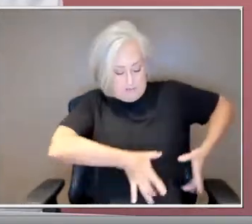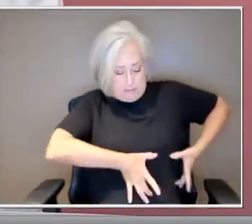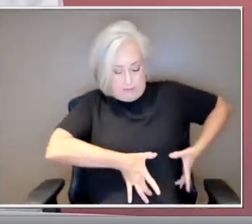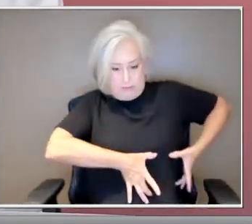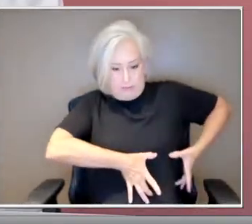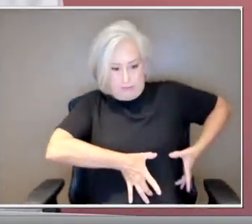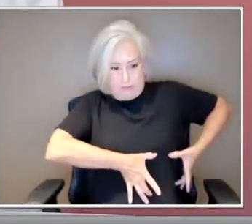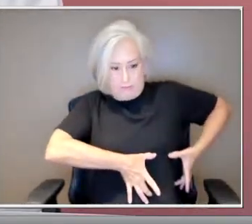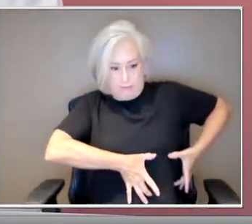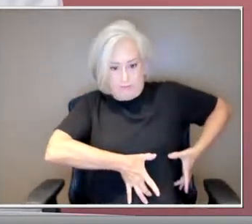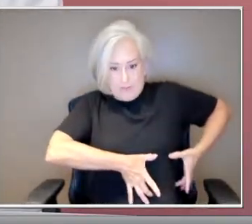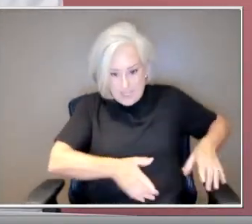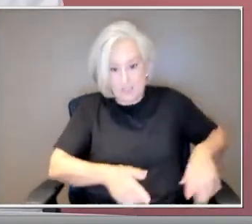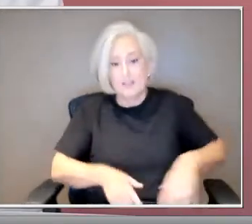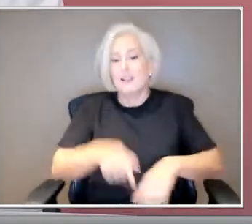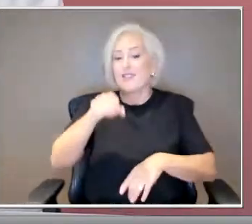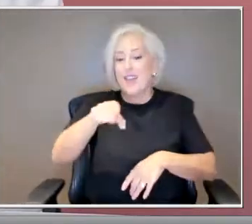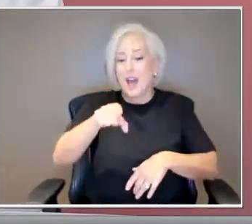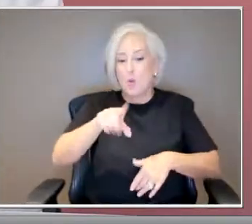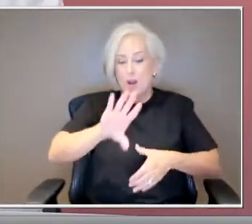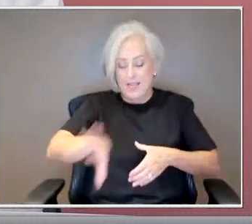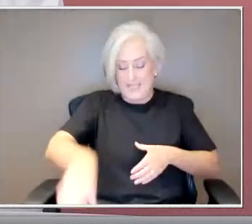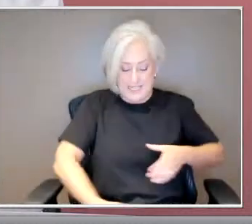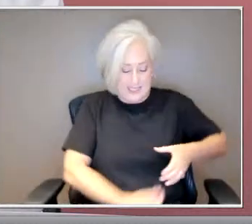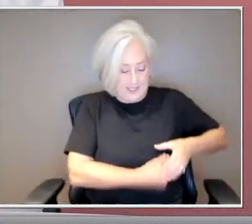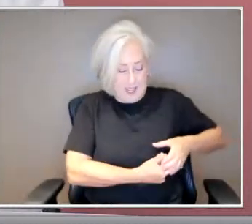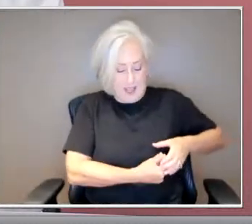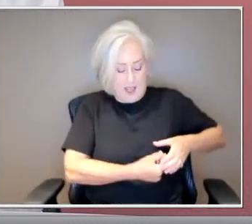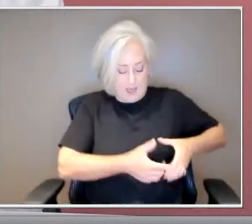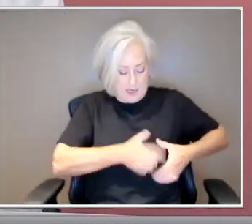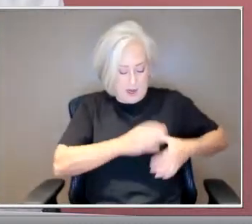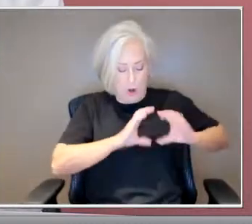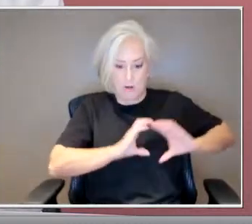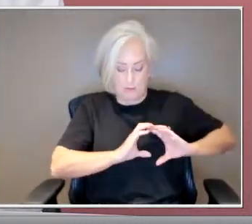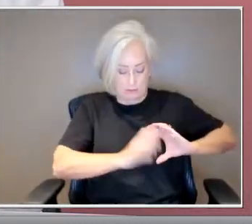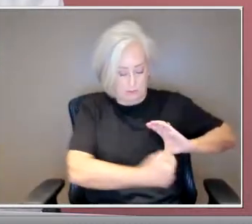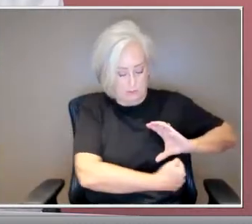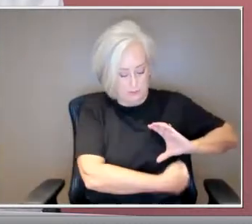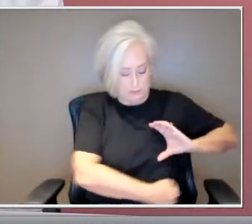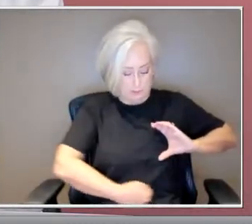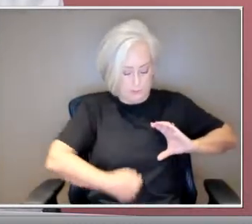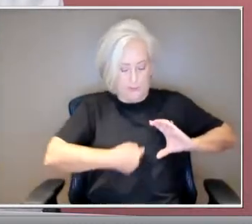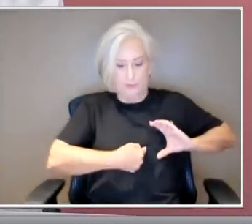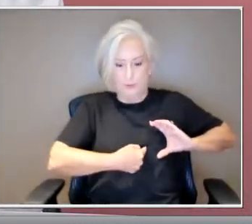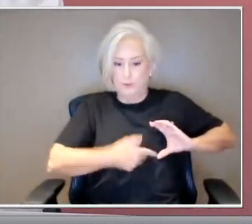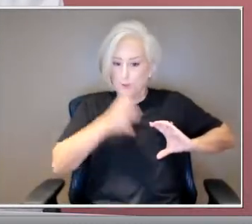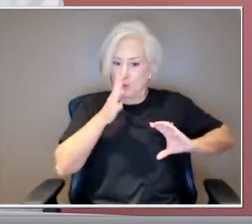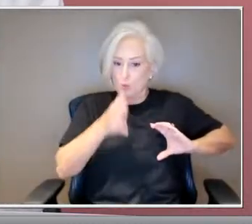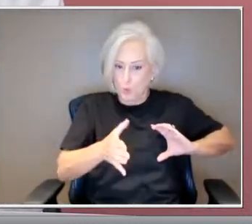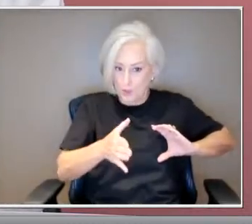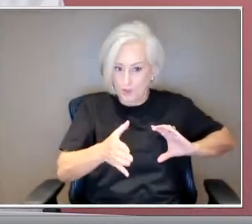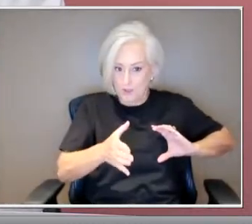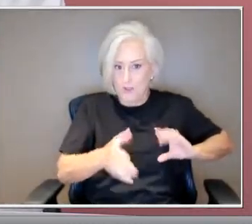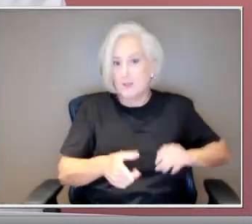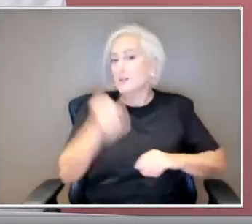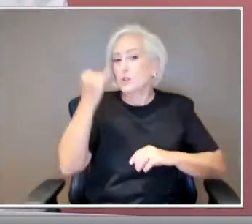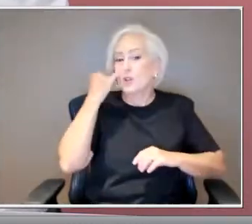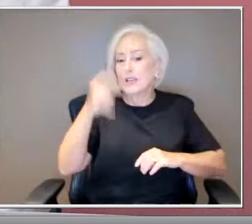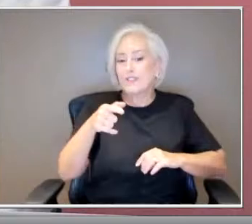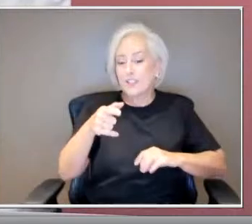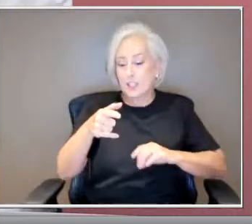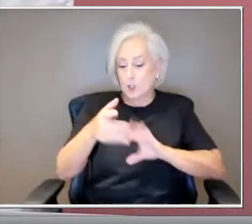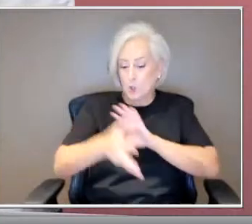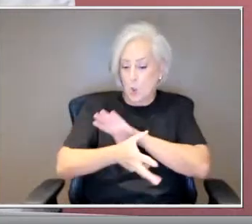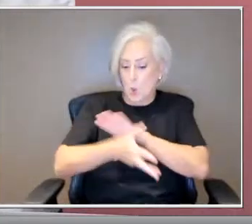apical portion, goes inside the heart, and this is the outflow graft portion. But these would sit in the left upper quadrant. So if you ever had to actually take one of these out, you actually